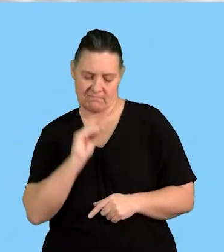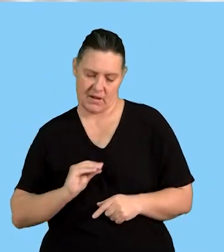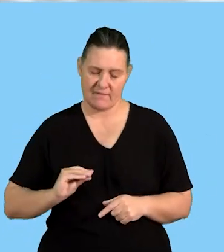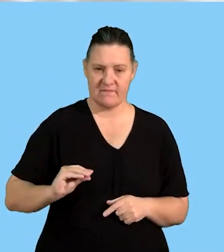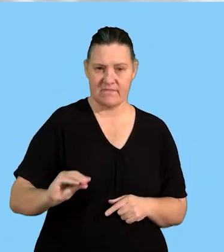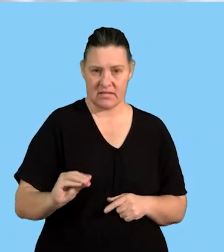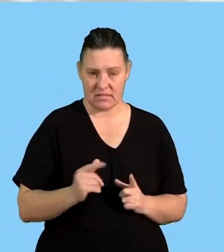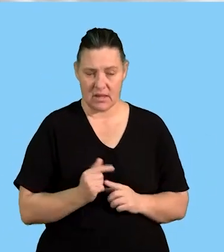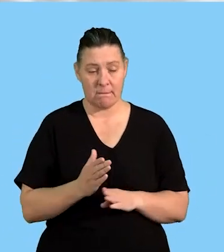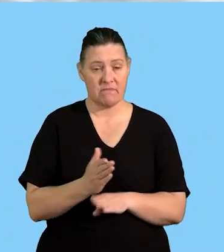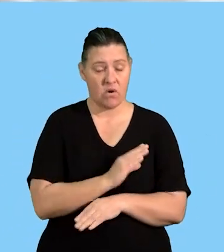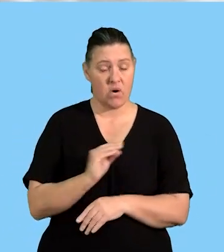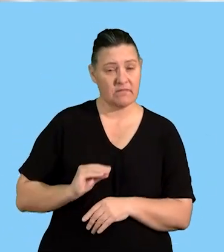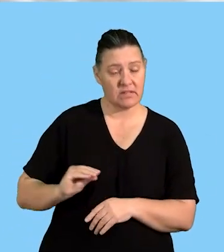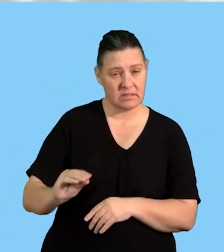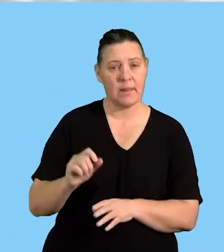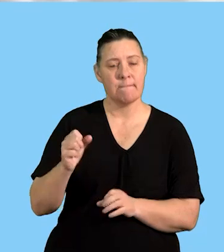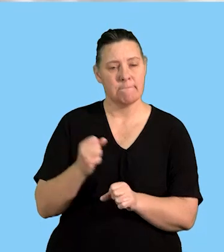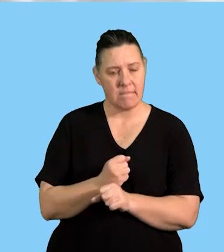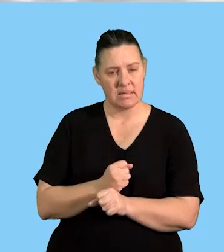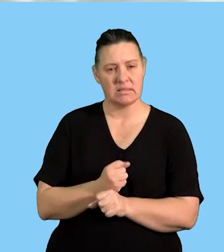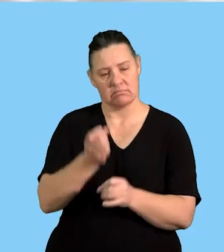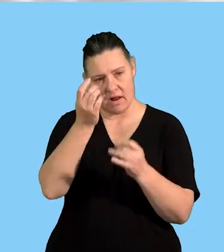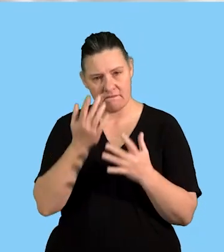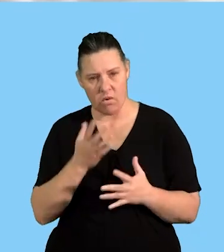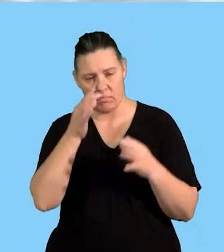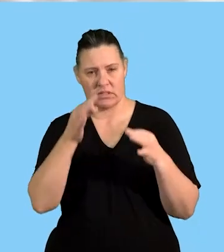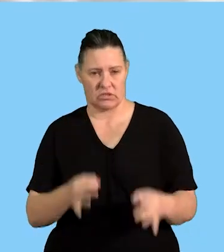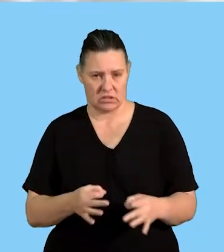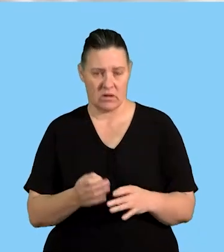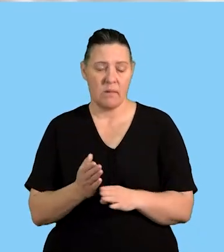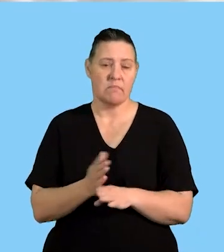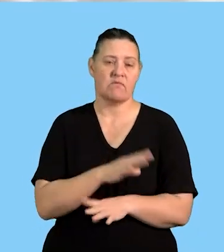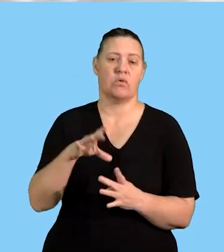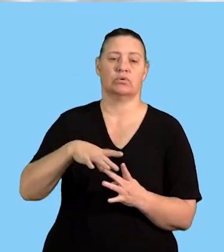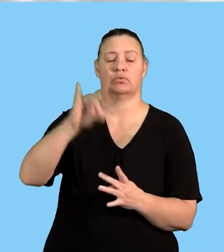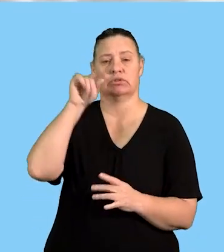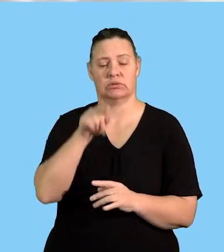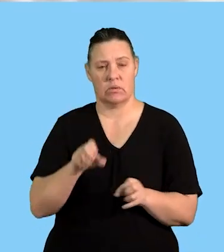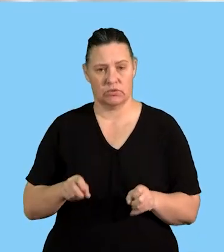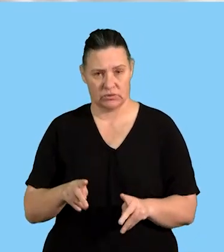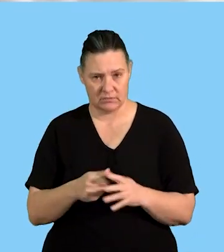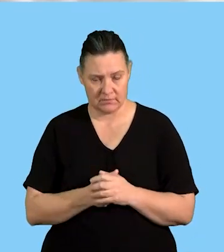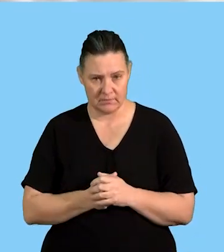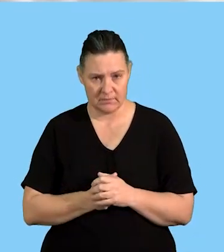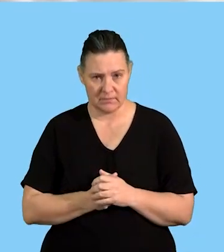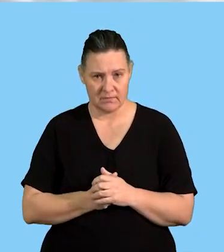investing. But before he invests, he has to make an informed decision before choosing an investment